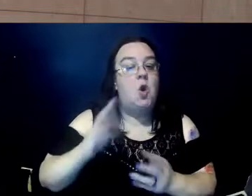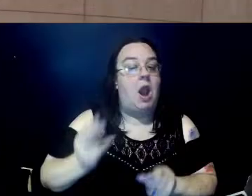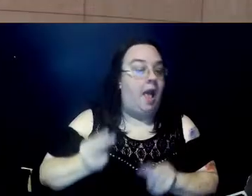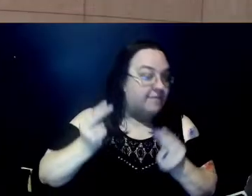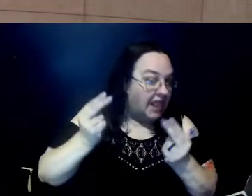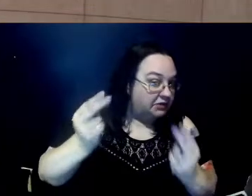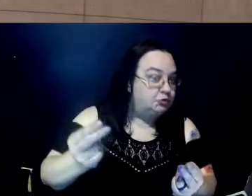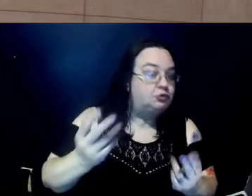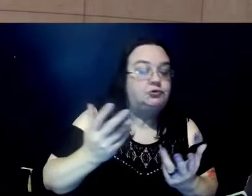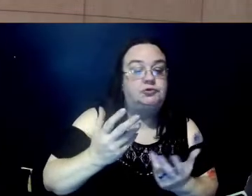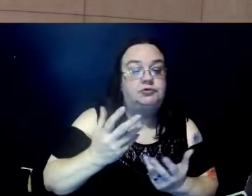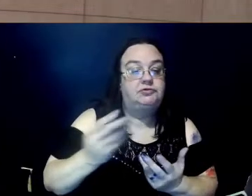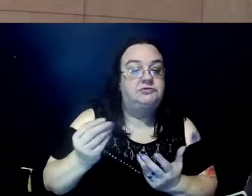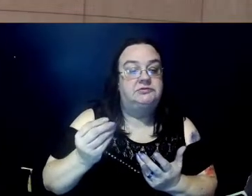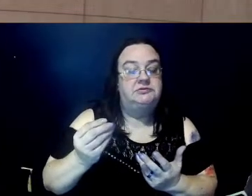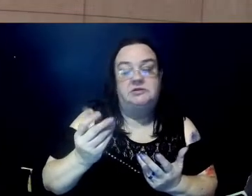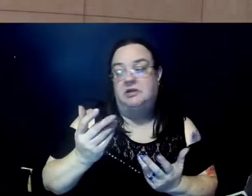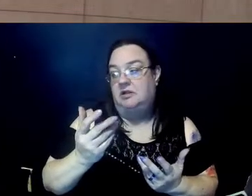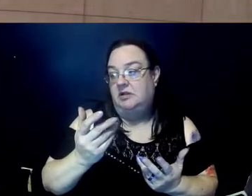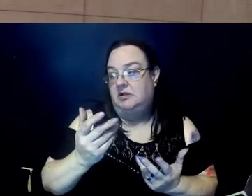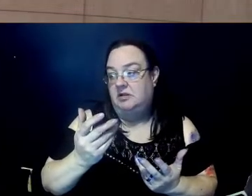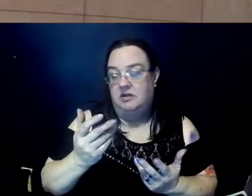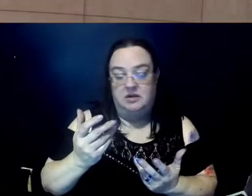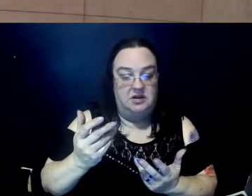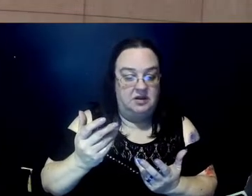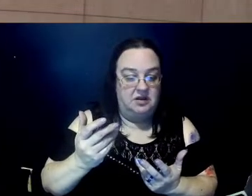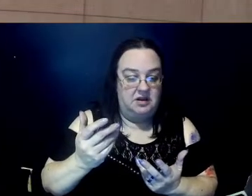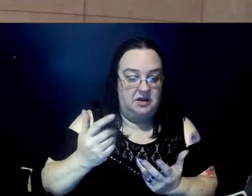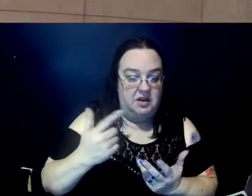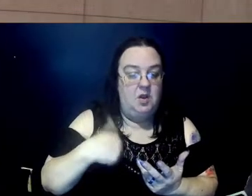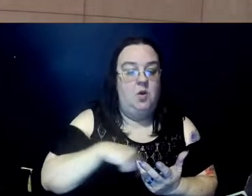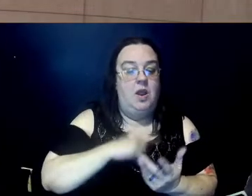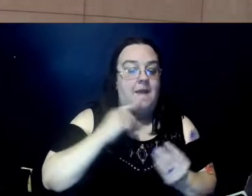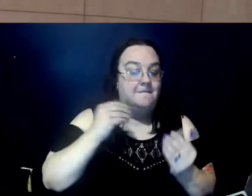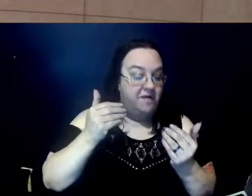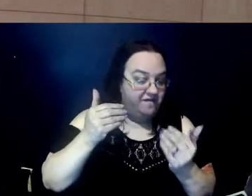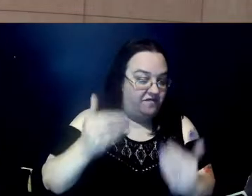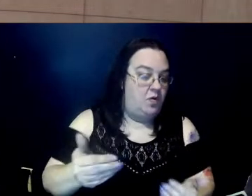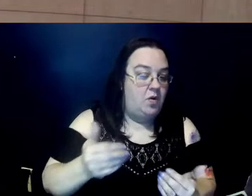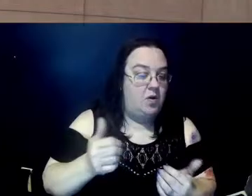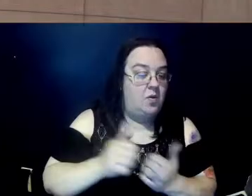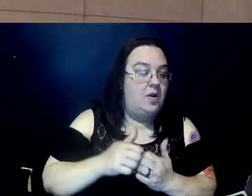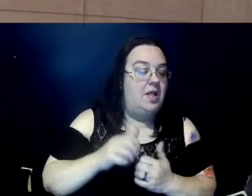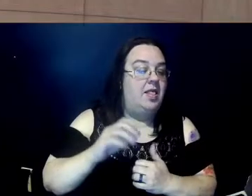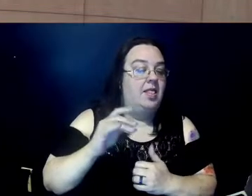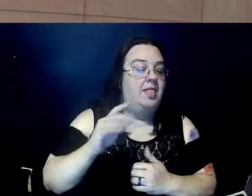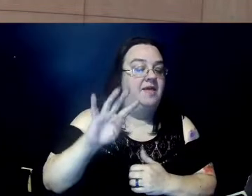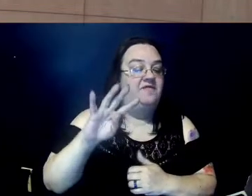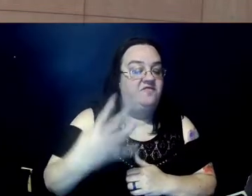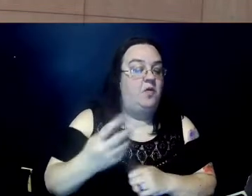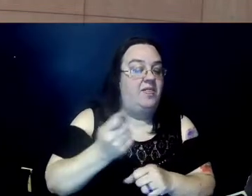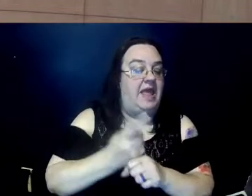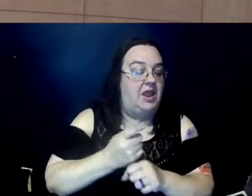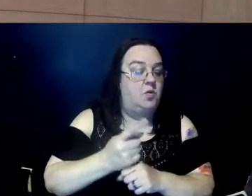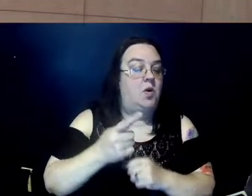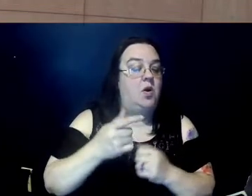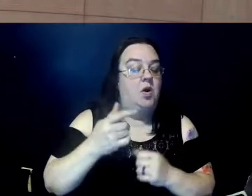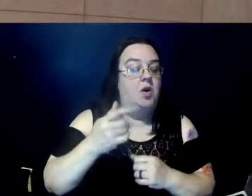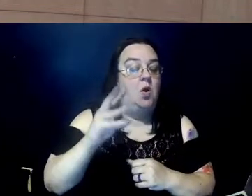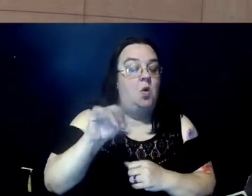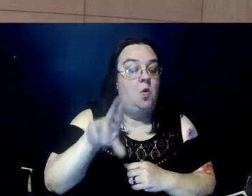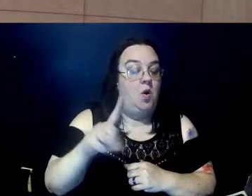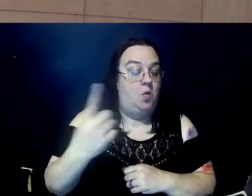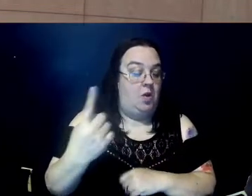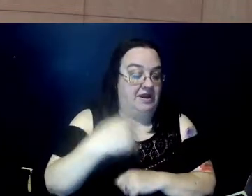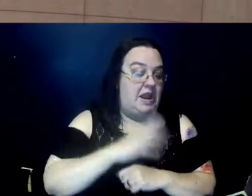in. And since we are moving forward, the fourth annual Ward 1 Day will be July 18th, noon to 3